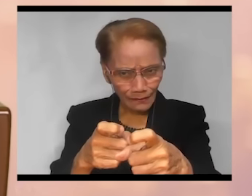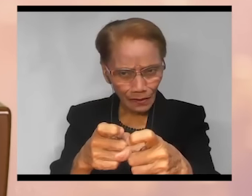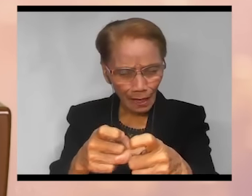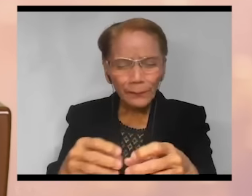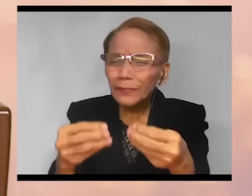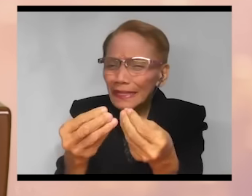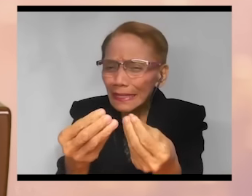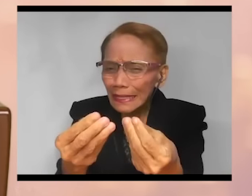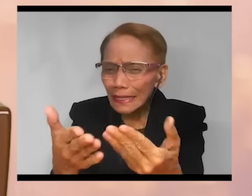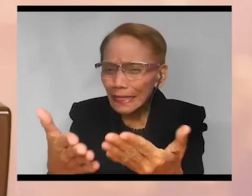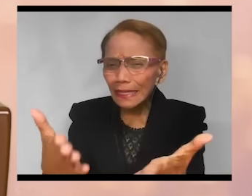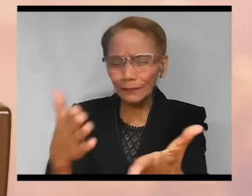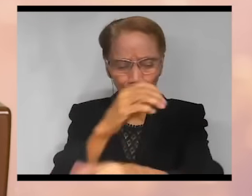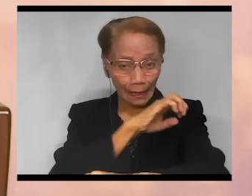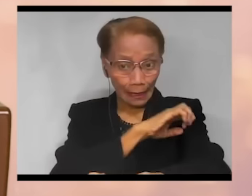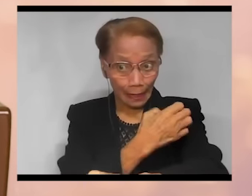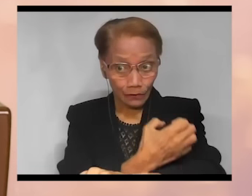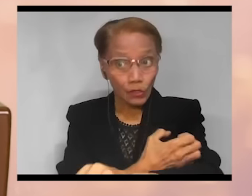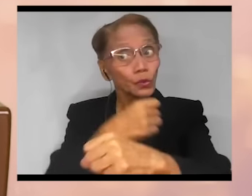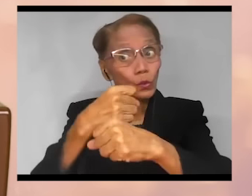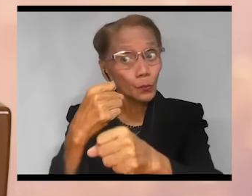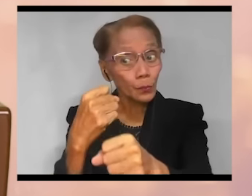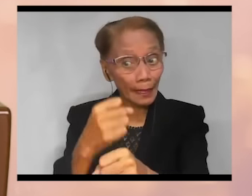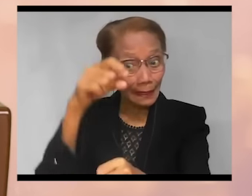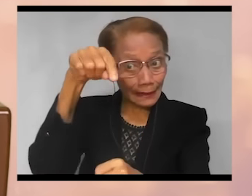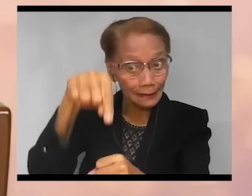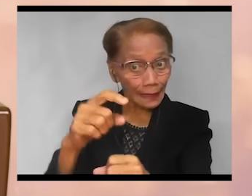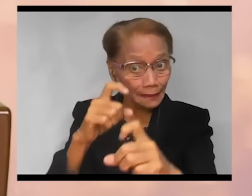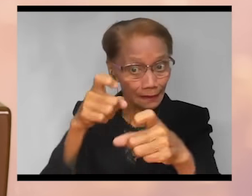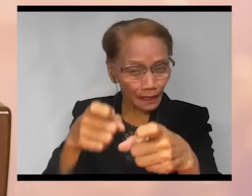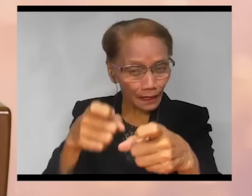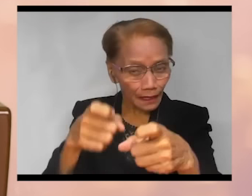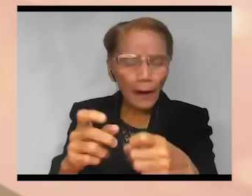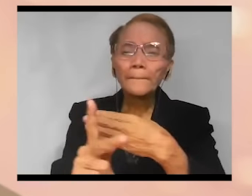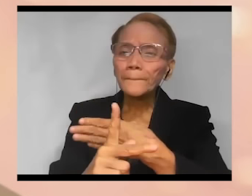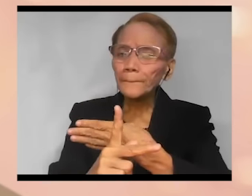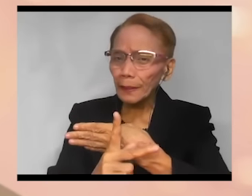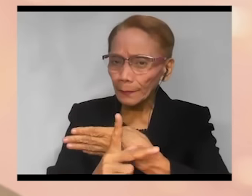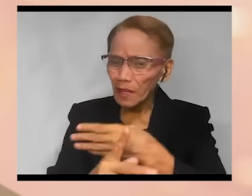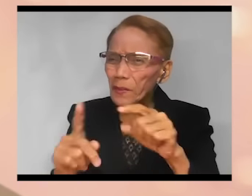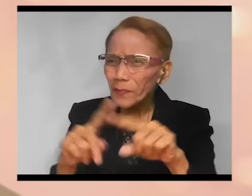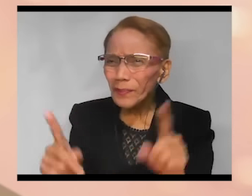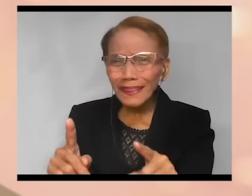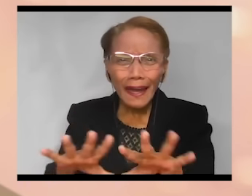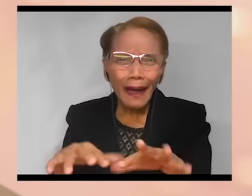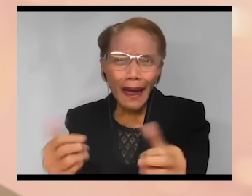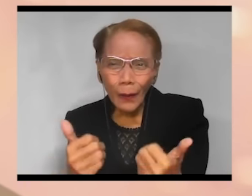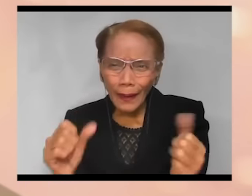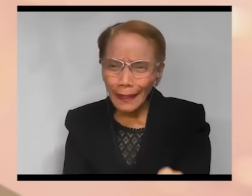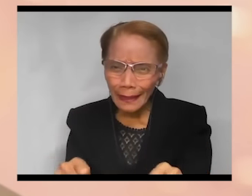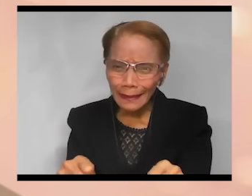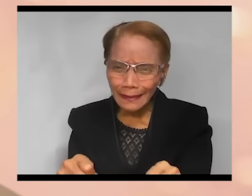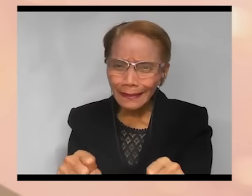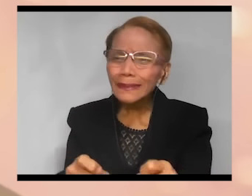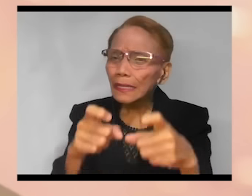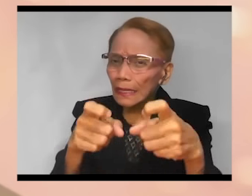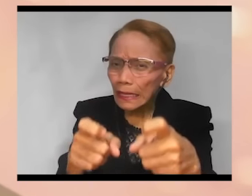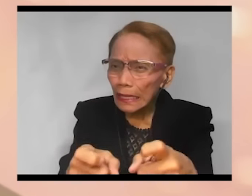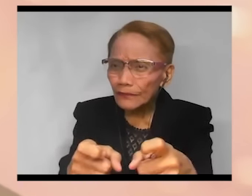Exert every effort to make that gift permanent. But how? How can the